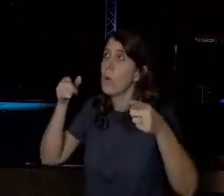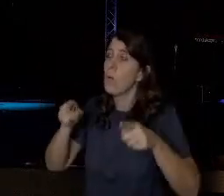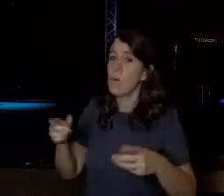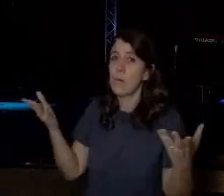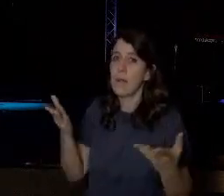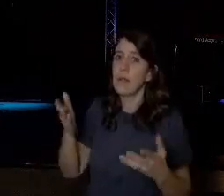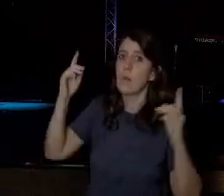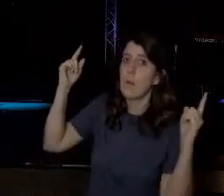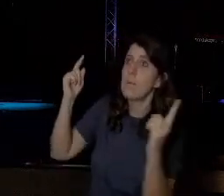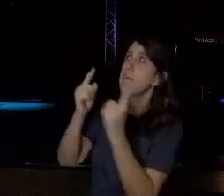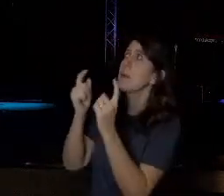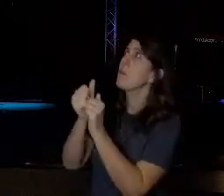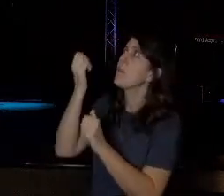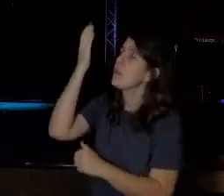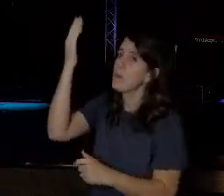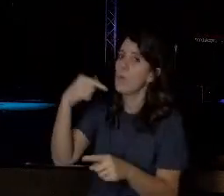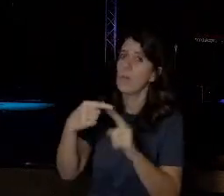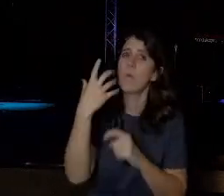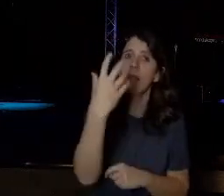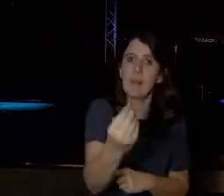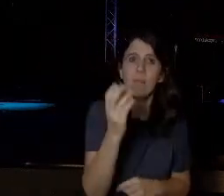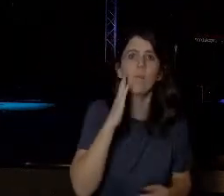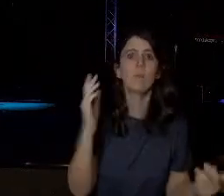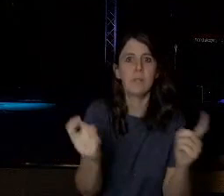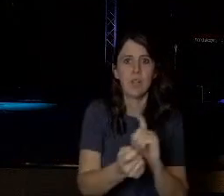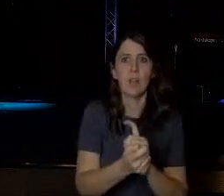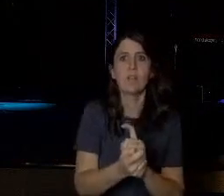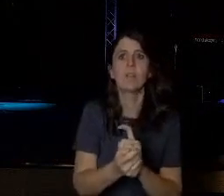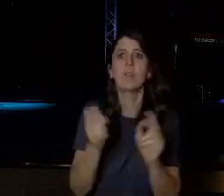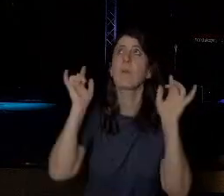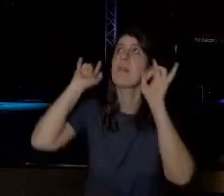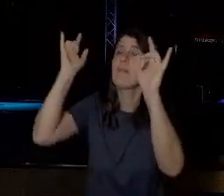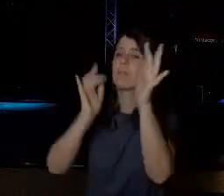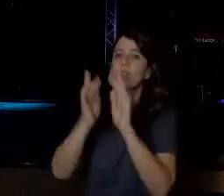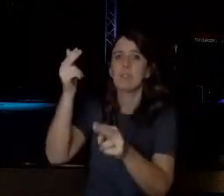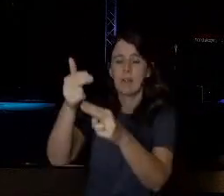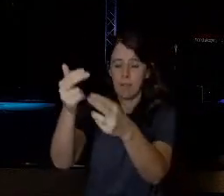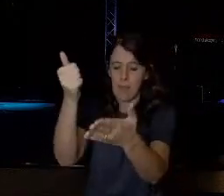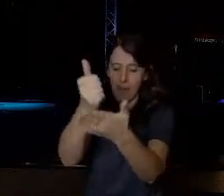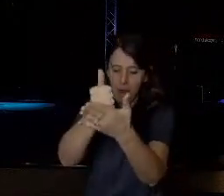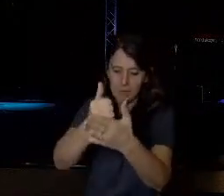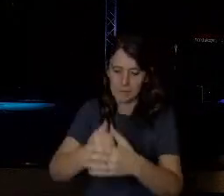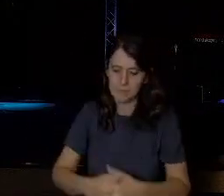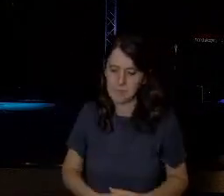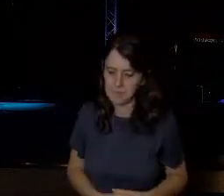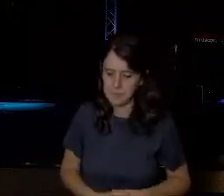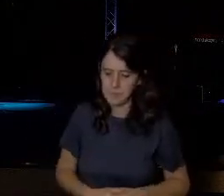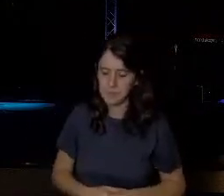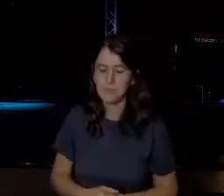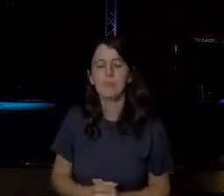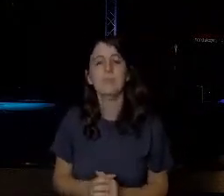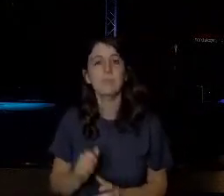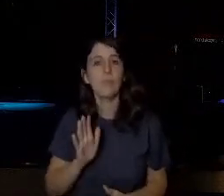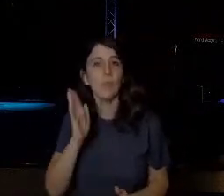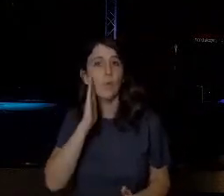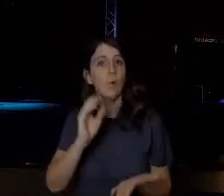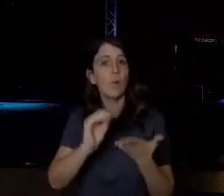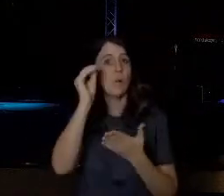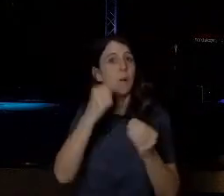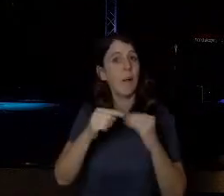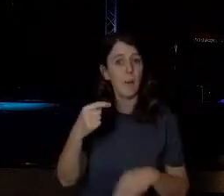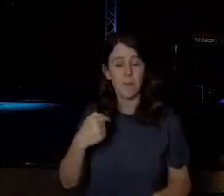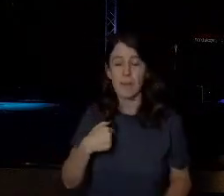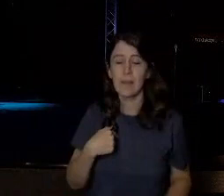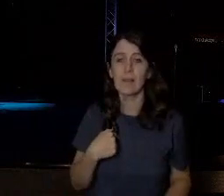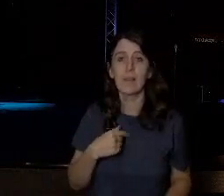encounter? God, we love you. In Jesus' name, amen. Amen. One of the things you're going to get to know about me is that